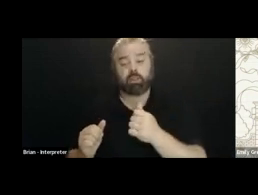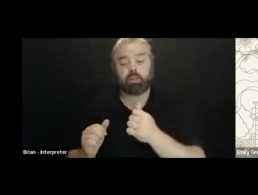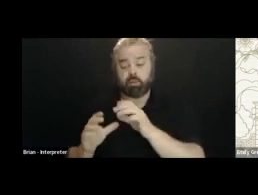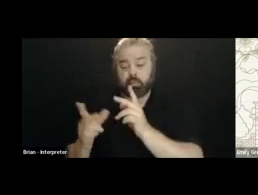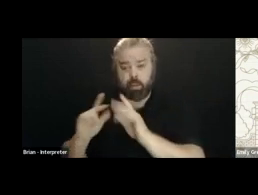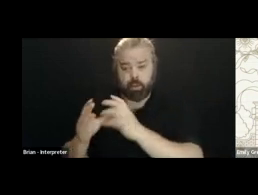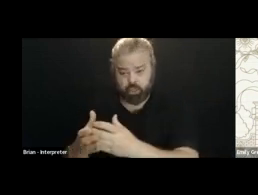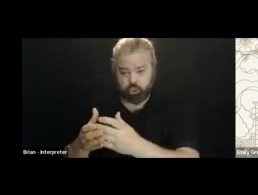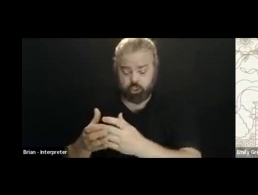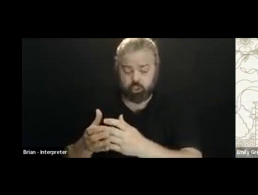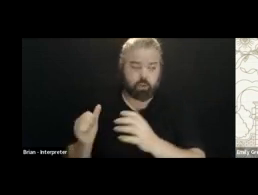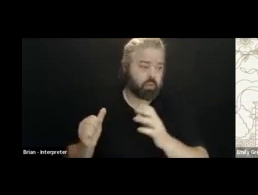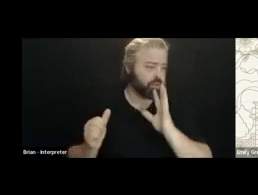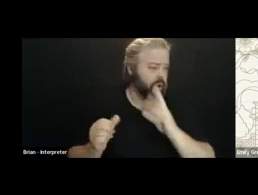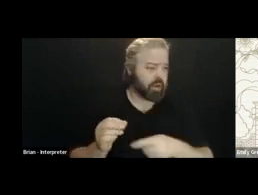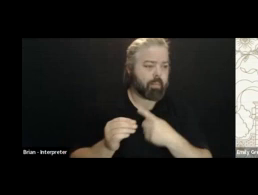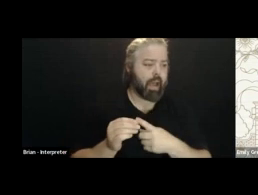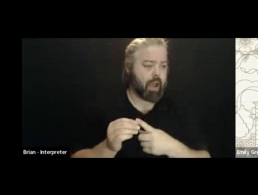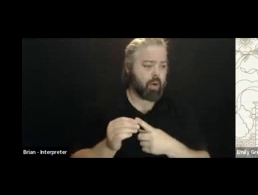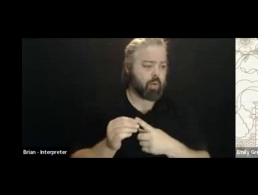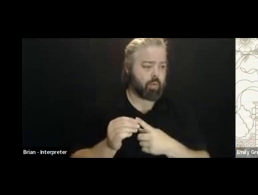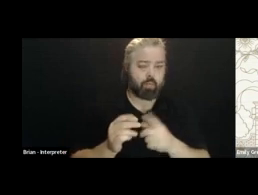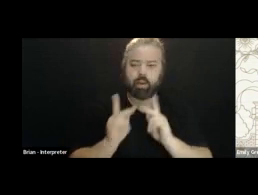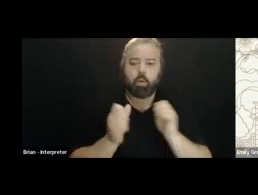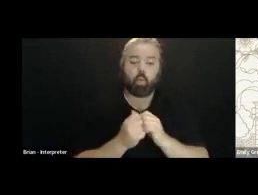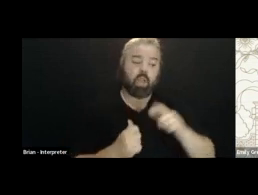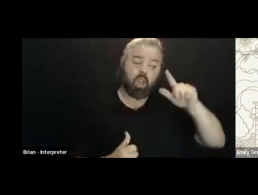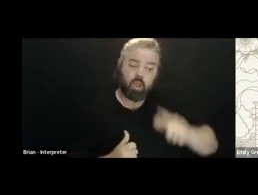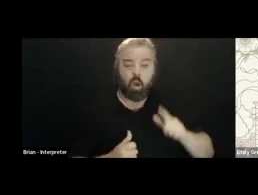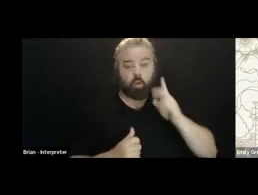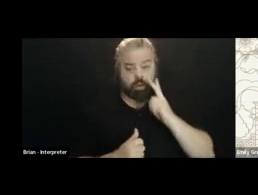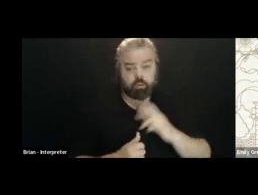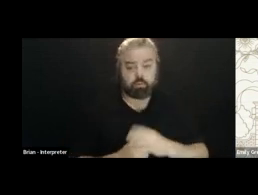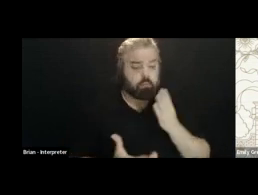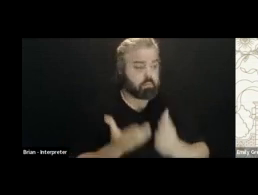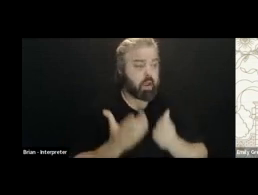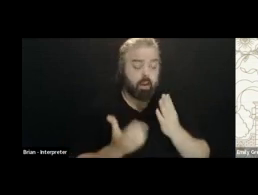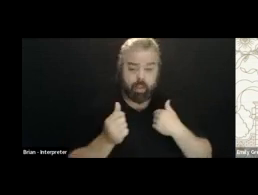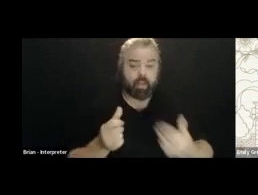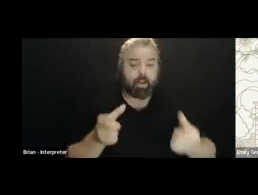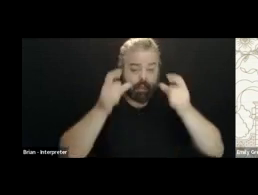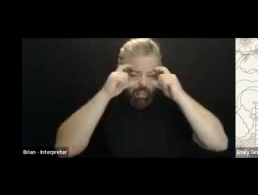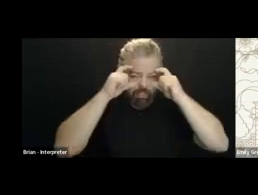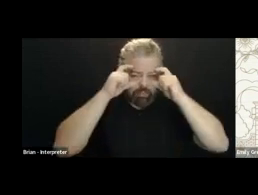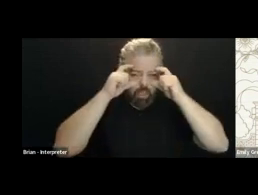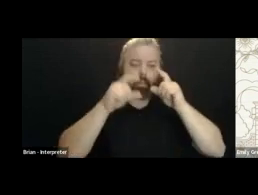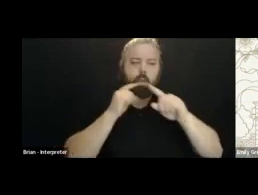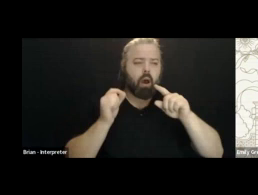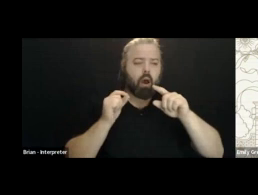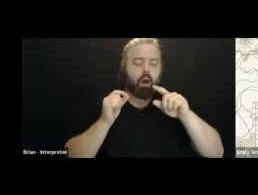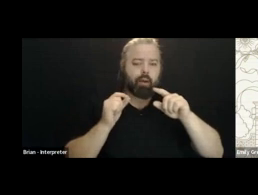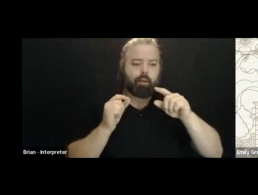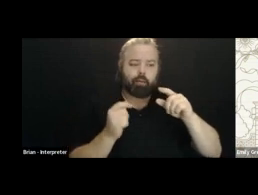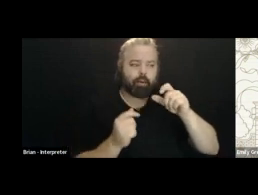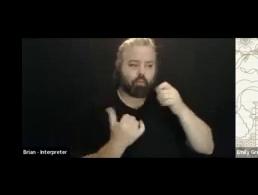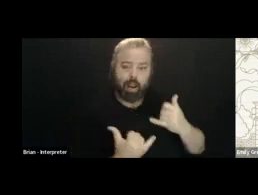talking about people with just low vision, right? Who might have glasses but don't have them on at the time, et cetera, et